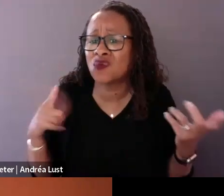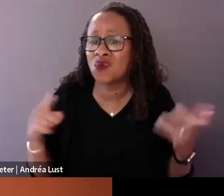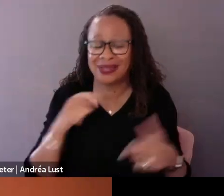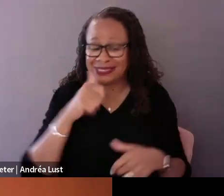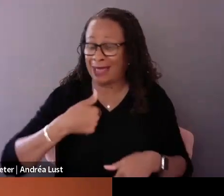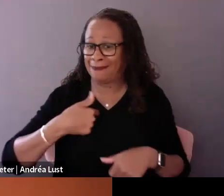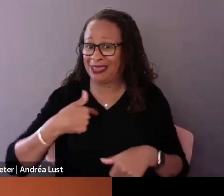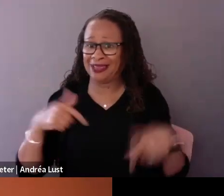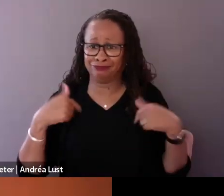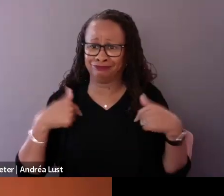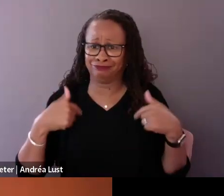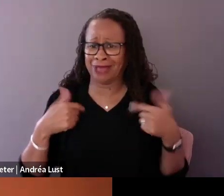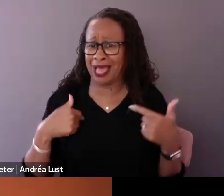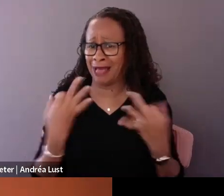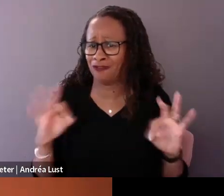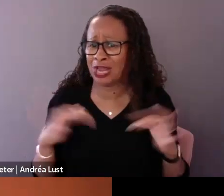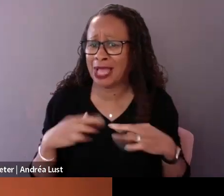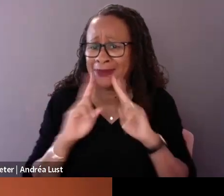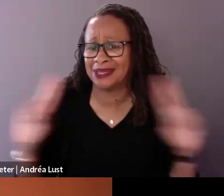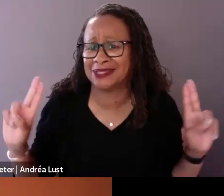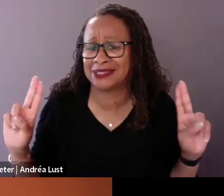a narcissist